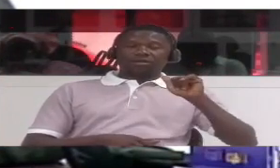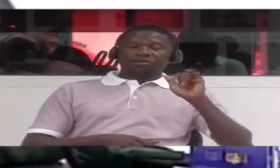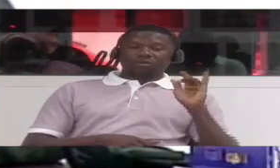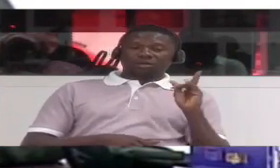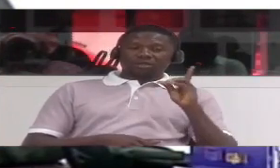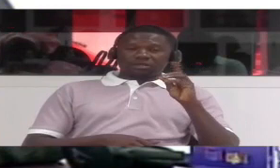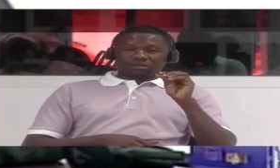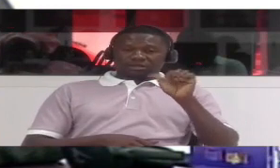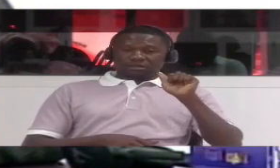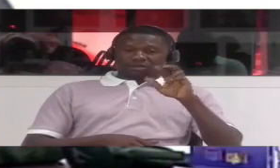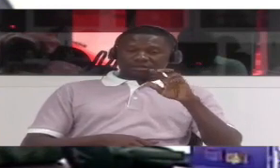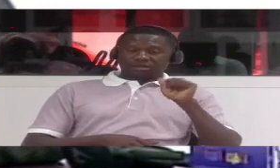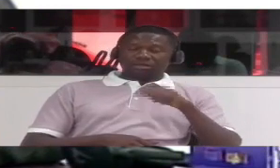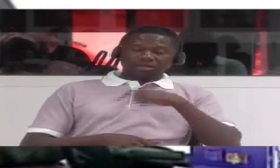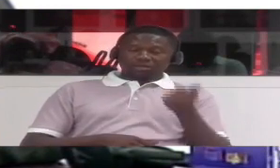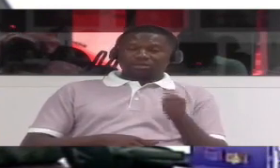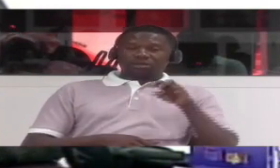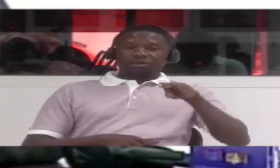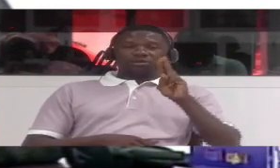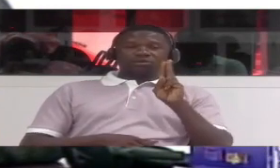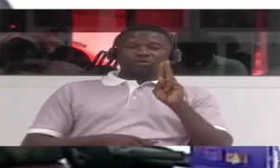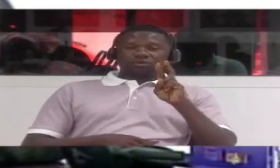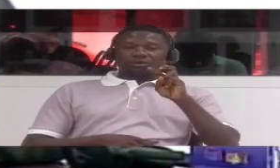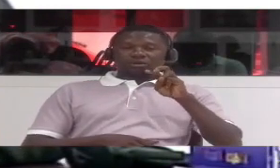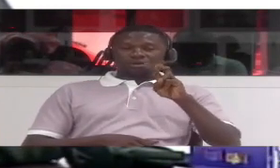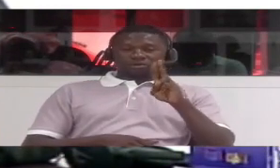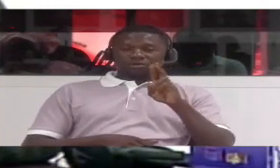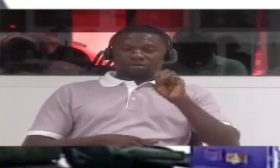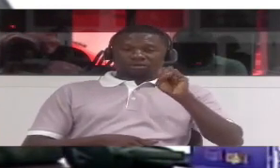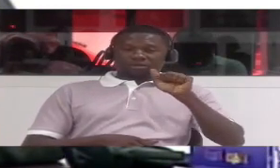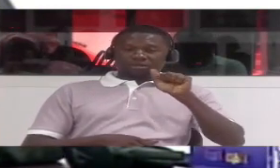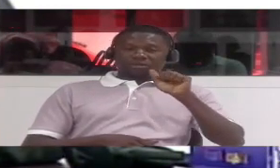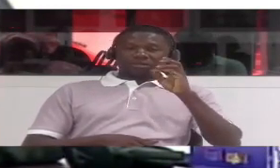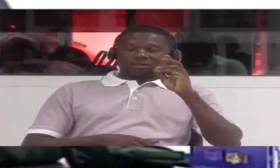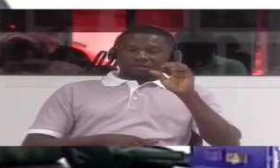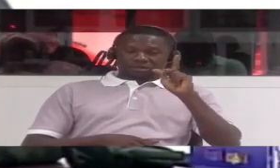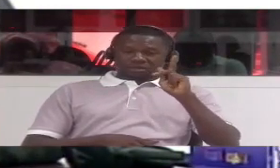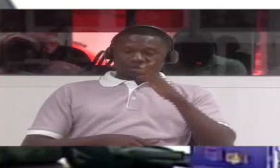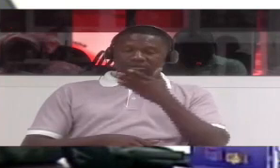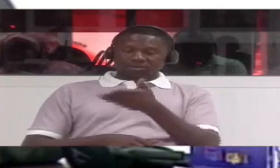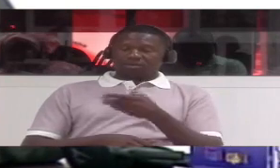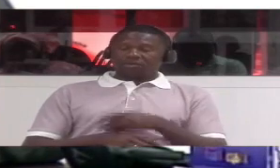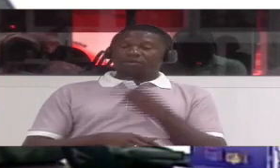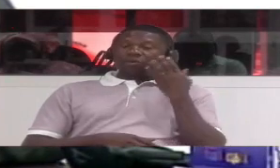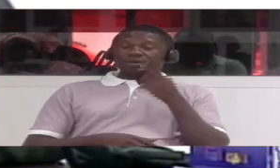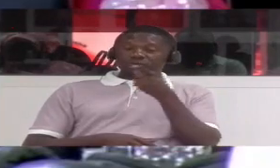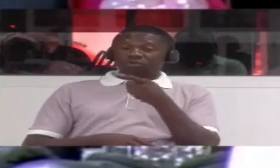you said was the head of operations. Is that correct? Correct. So when you arrived in that room,